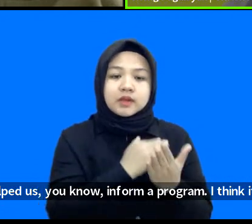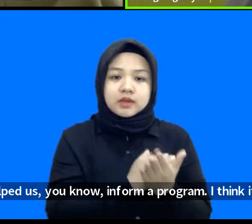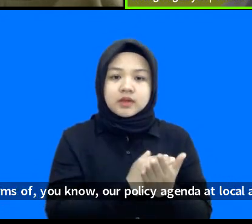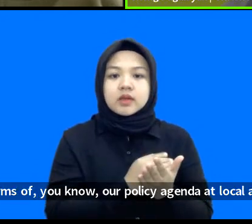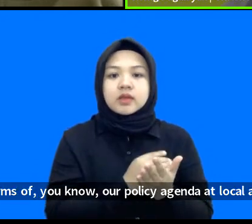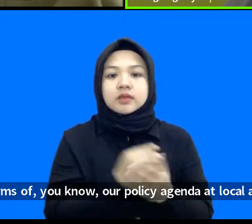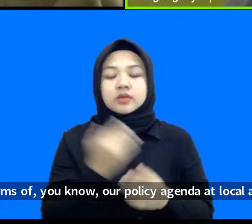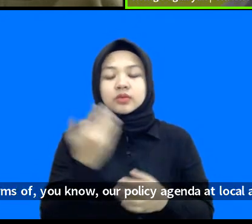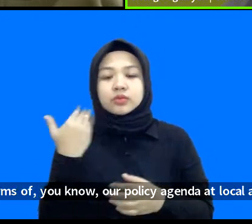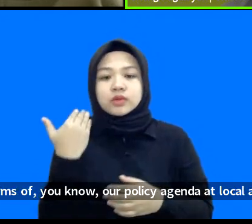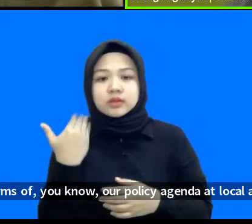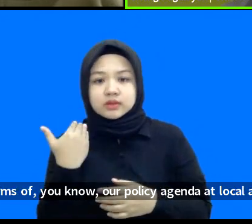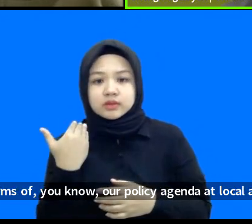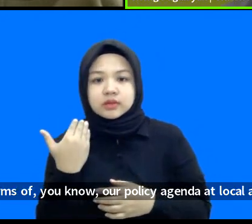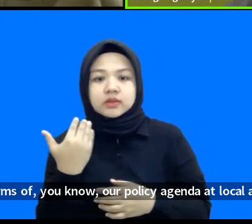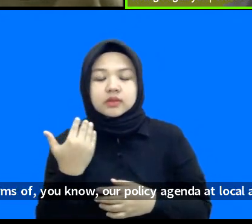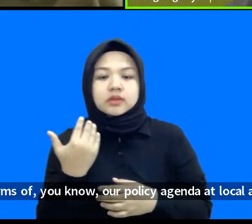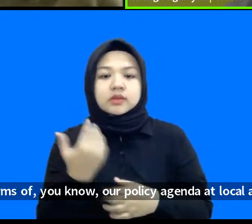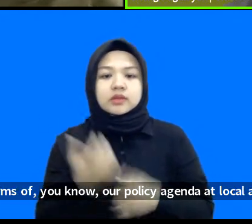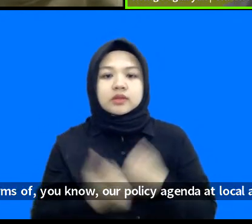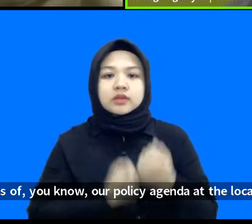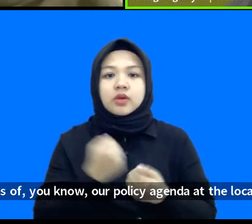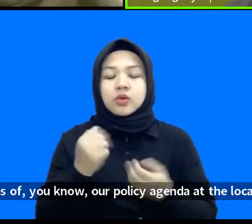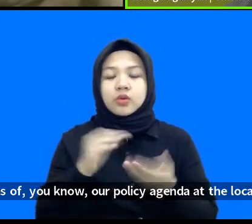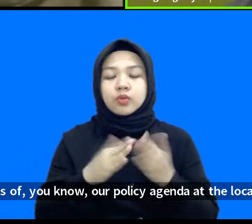community level.